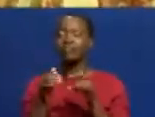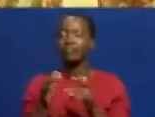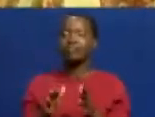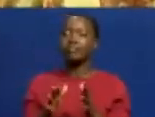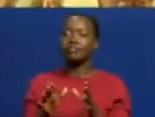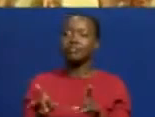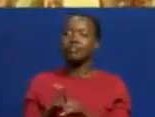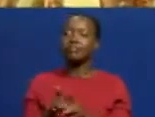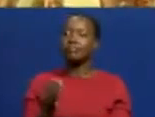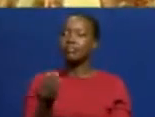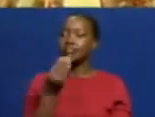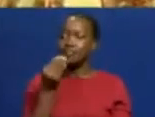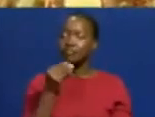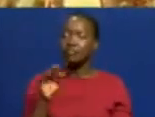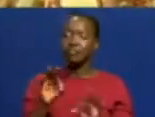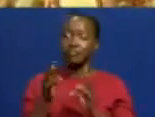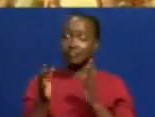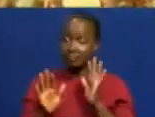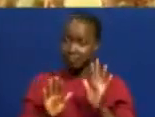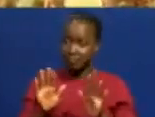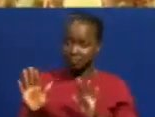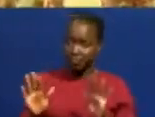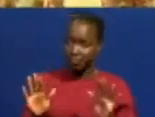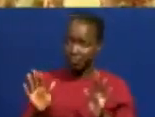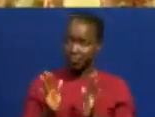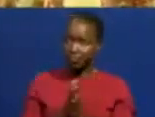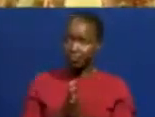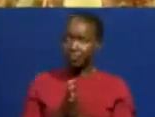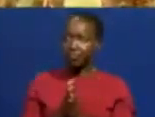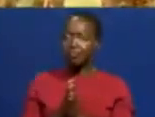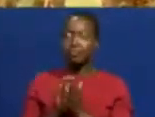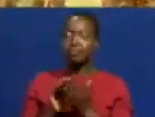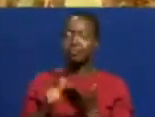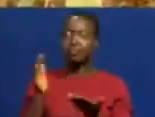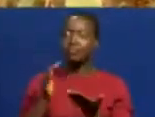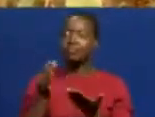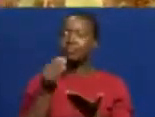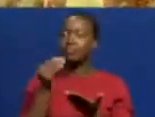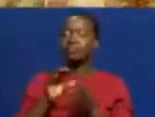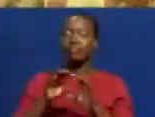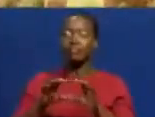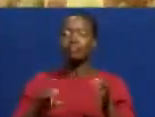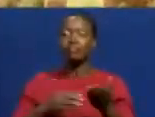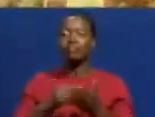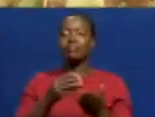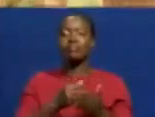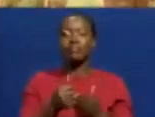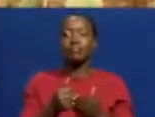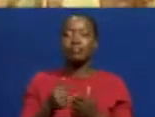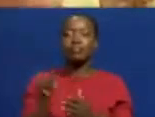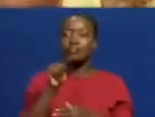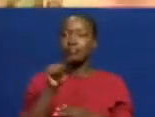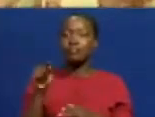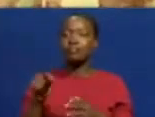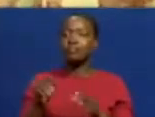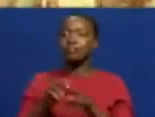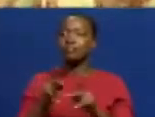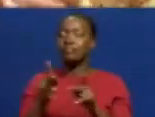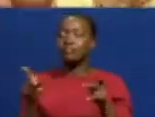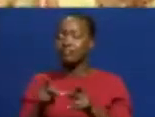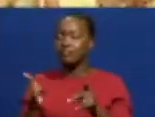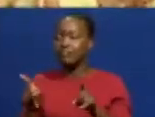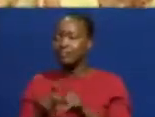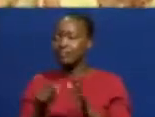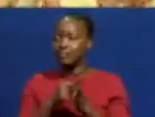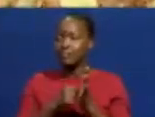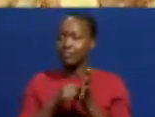can still feed their families and get the excess production to markets. We are therefore making places like Makueni and